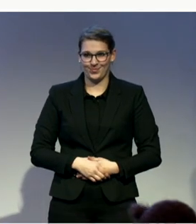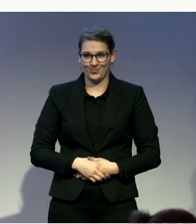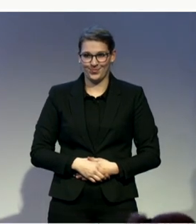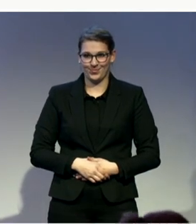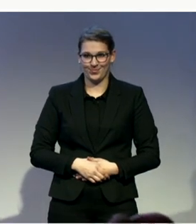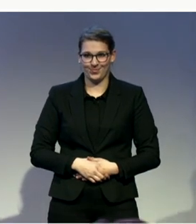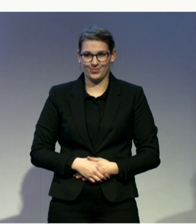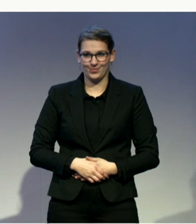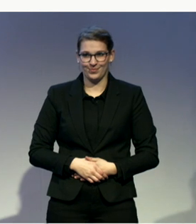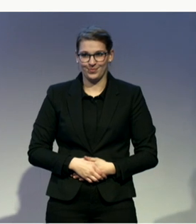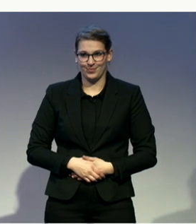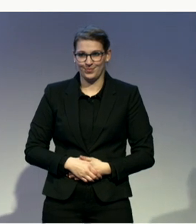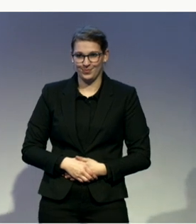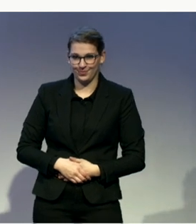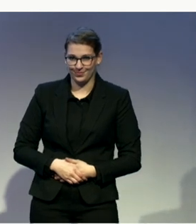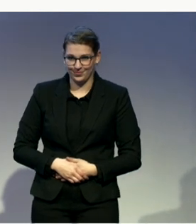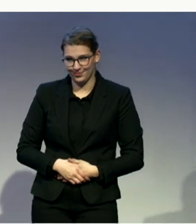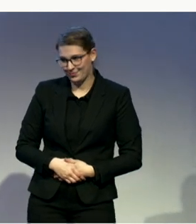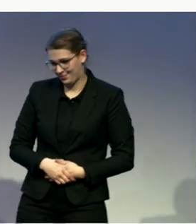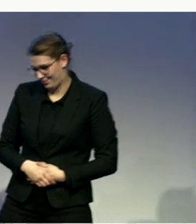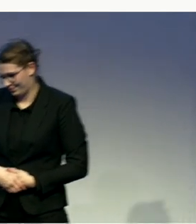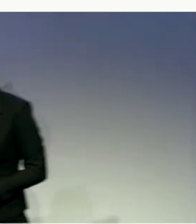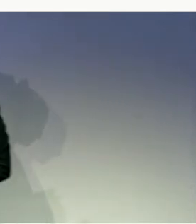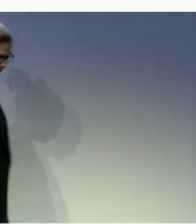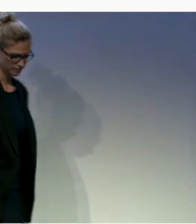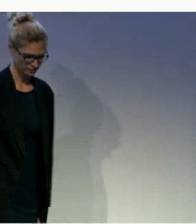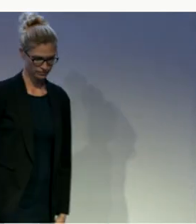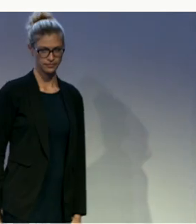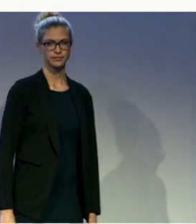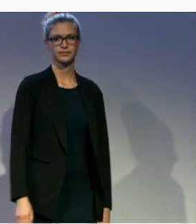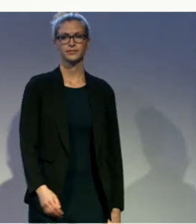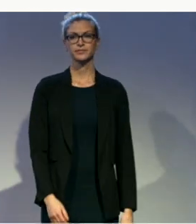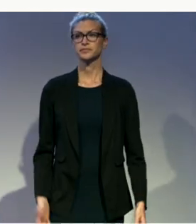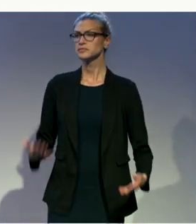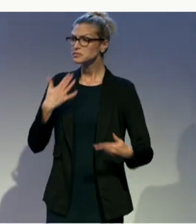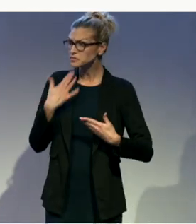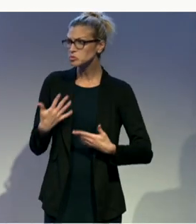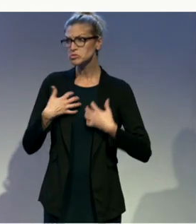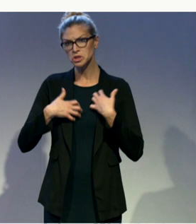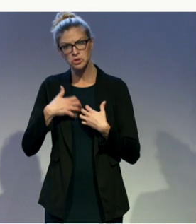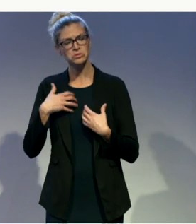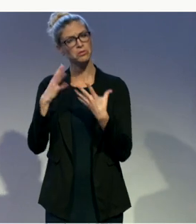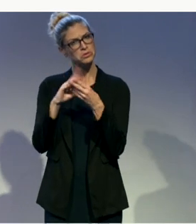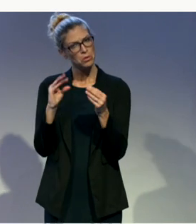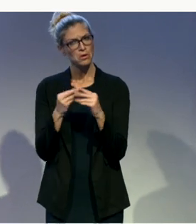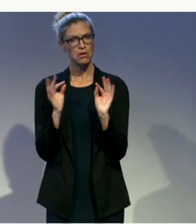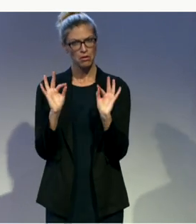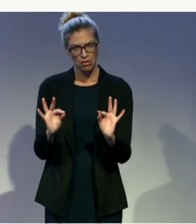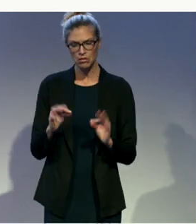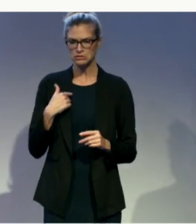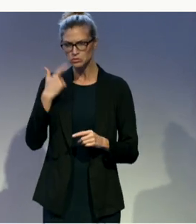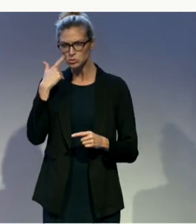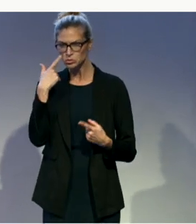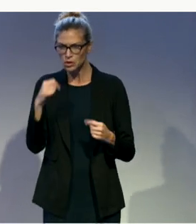So thank you very much. Indeed, it's very nice to see what you say, that if we are trying to develop personalized support